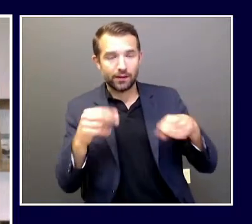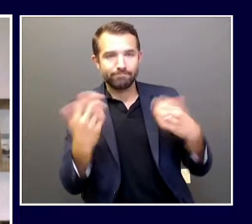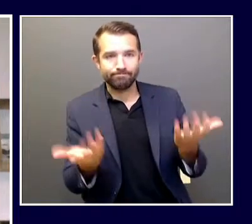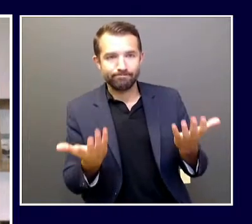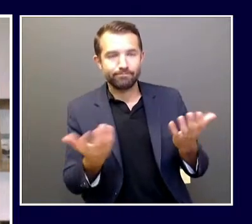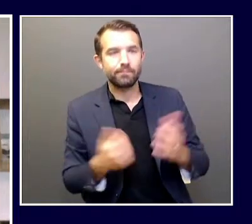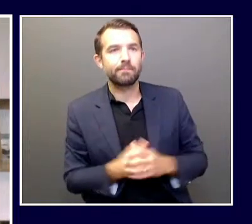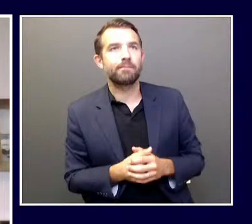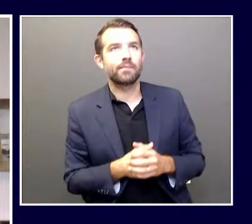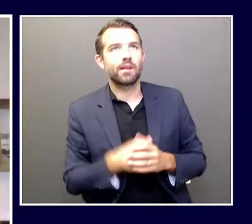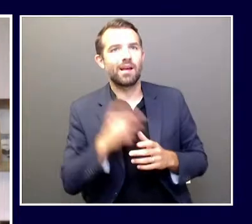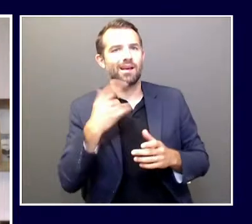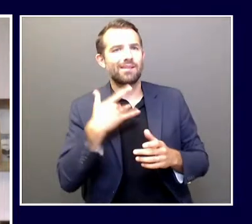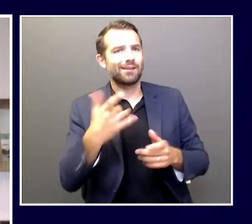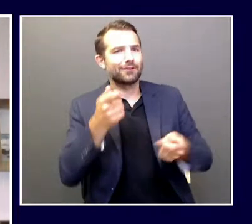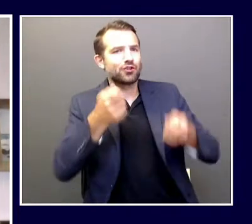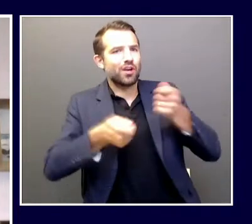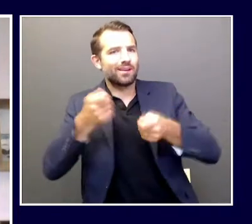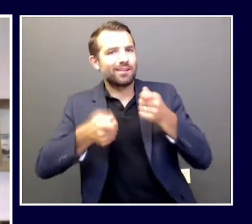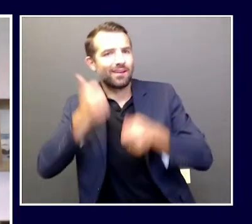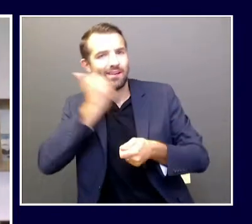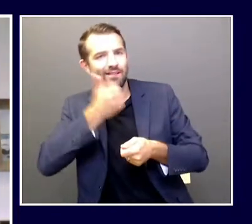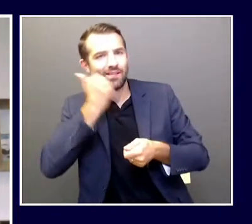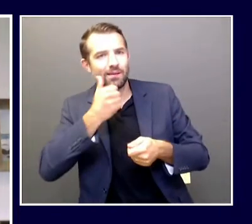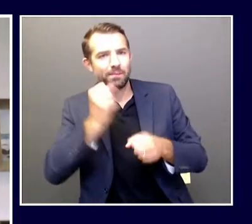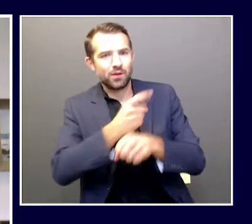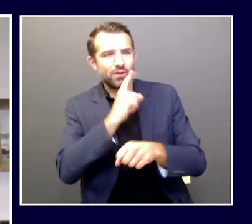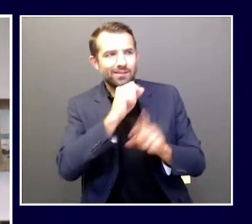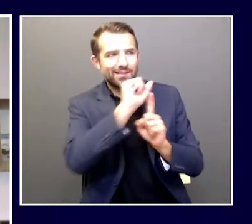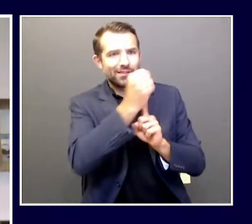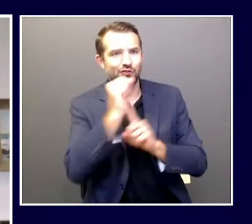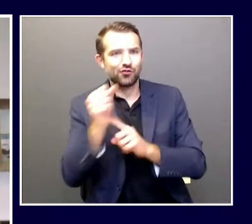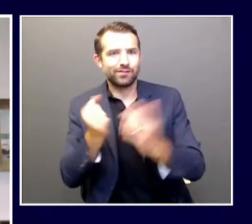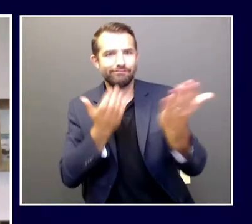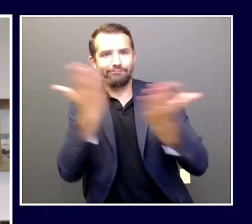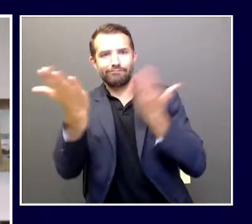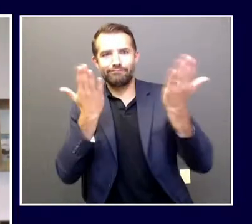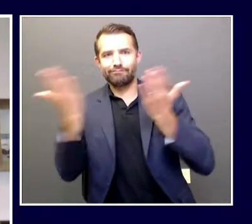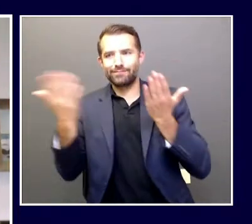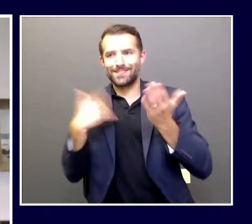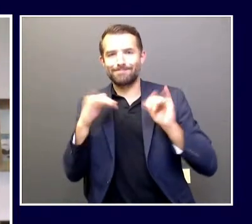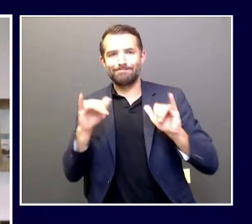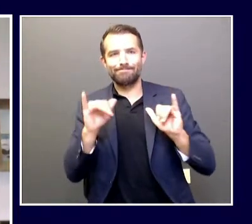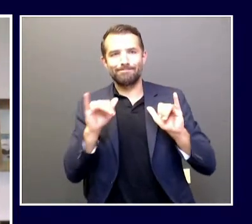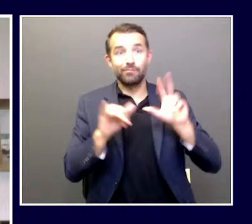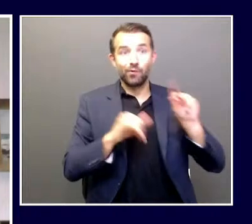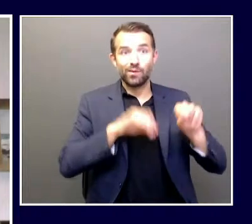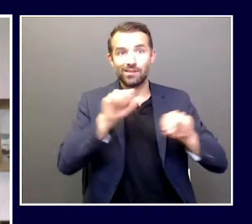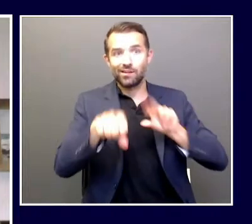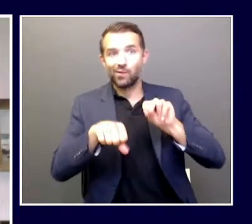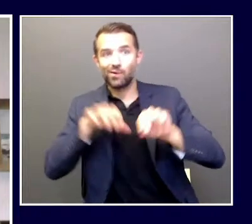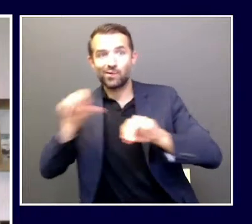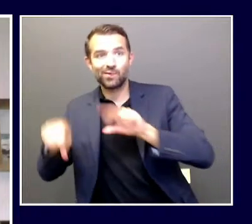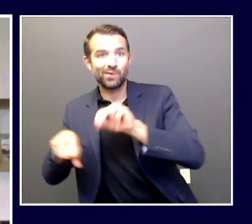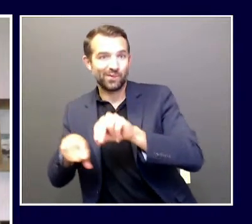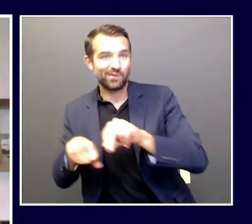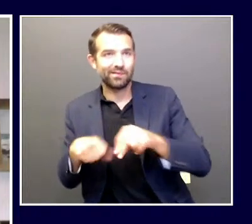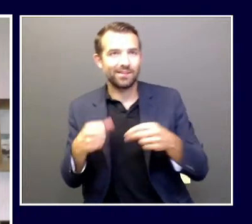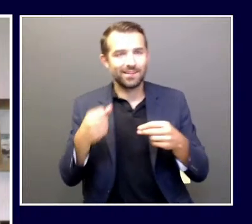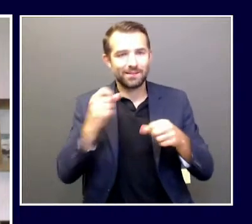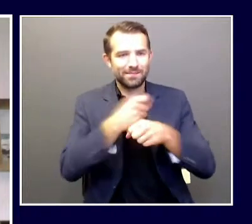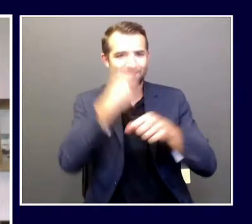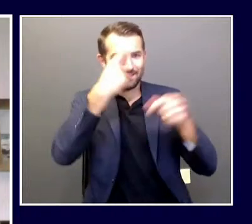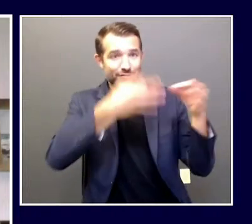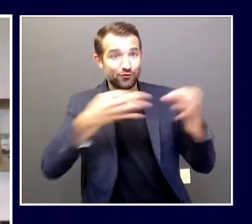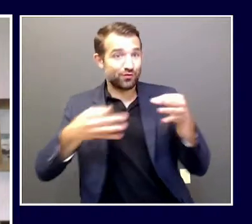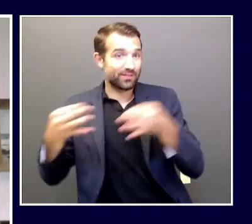the risk of the other. But thinking about how we go about our lives in terms of the risk of exposure and the risk of infecting someone